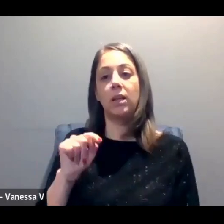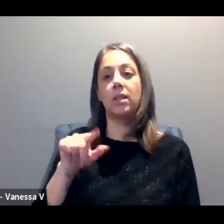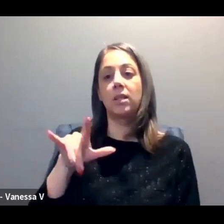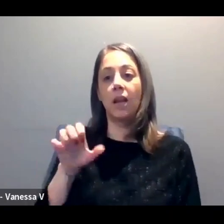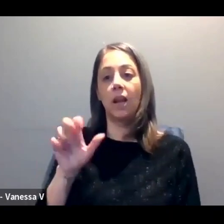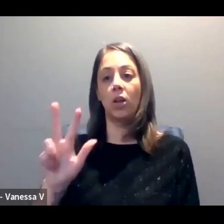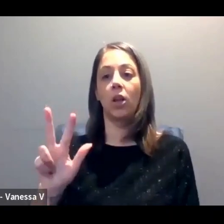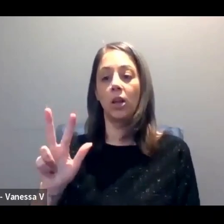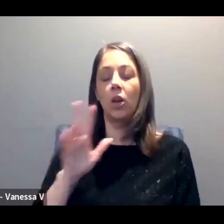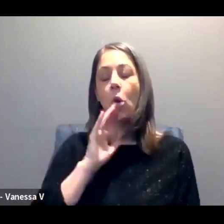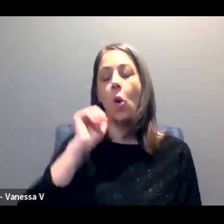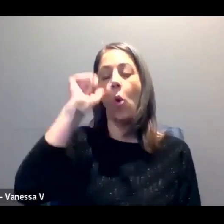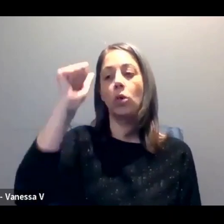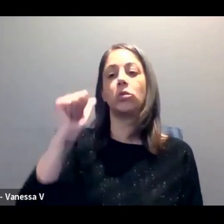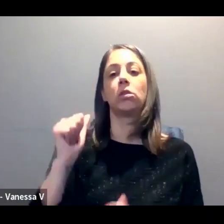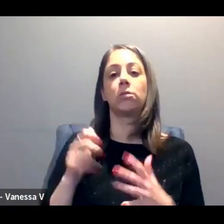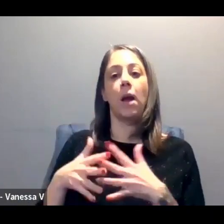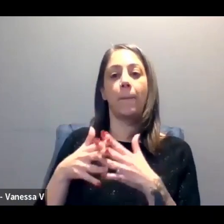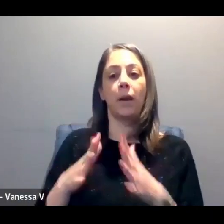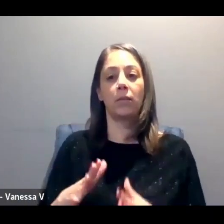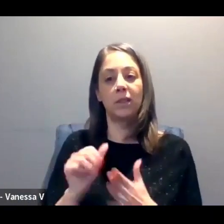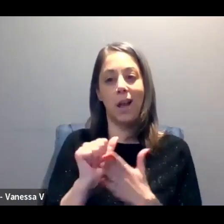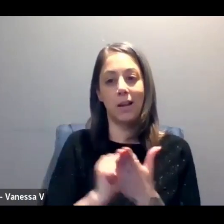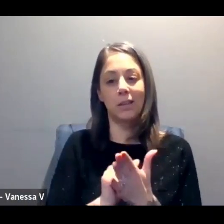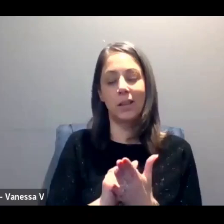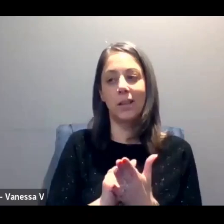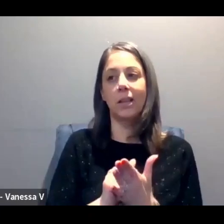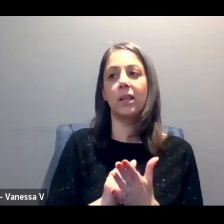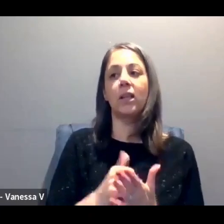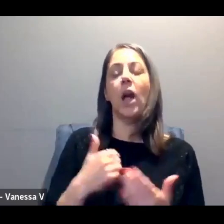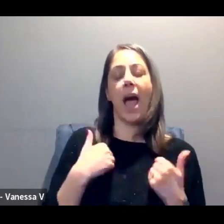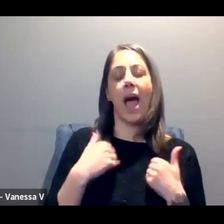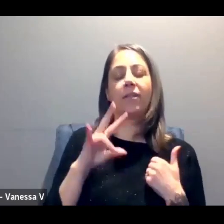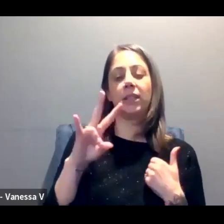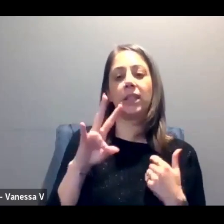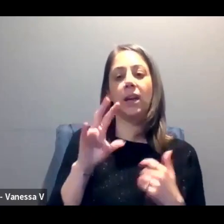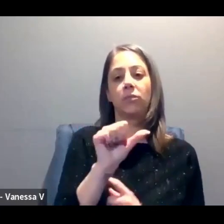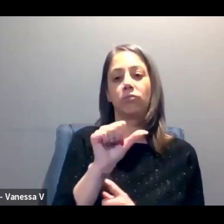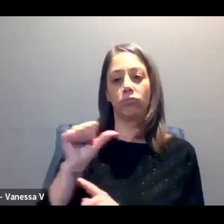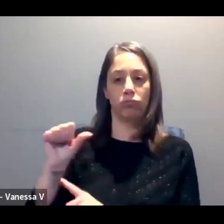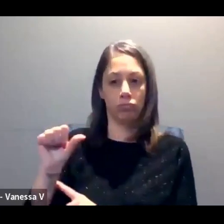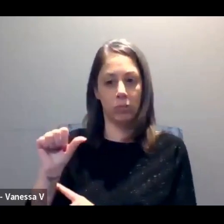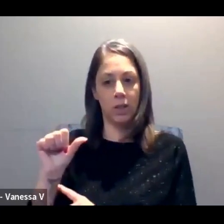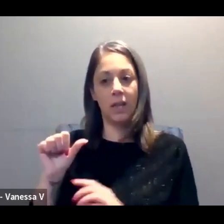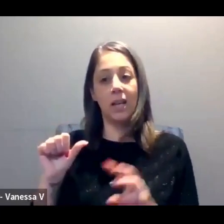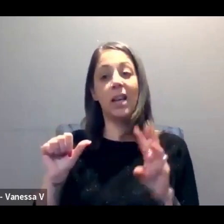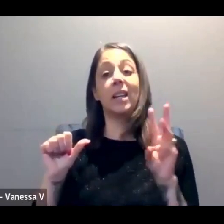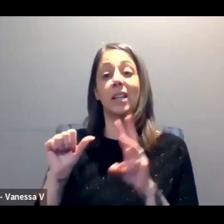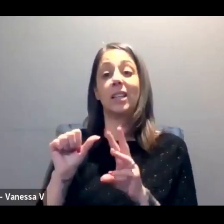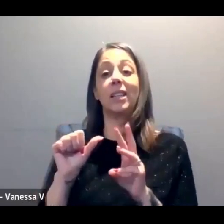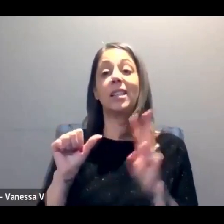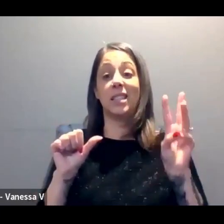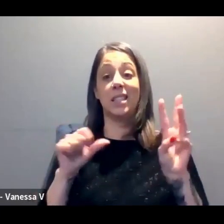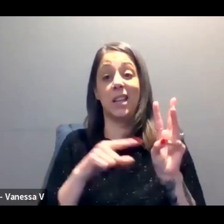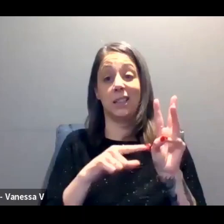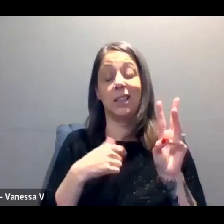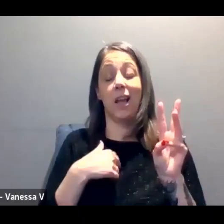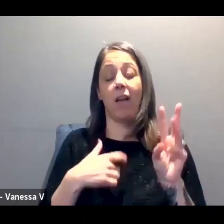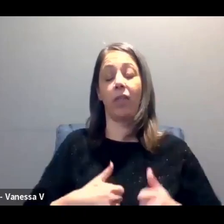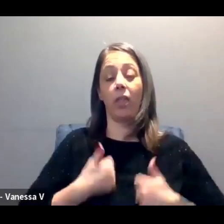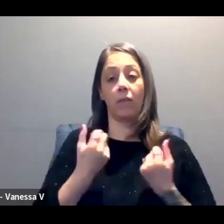Older Americans Act. I mentioned that we have 7 AAAs. 6 of those are the ones with the live